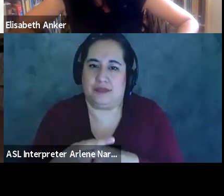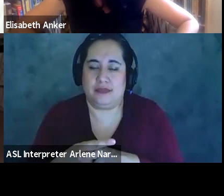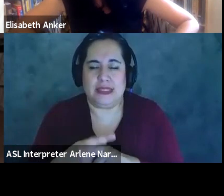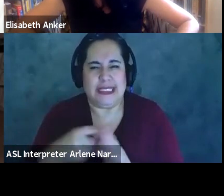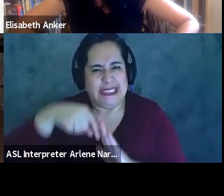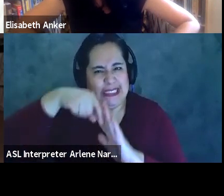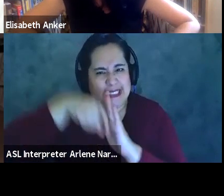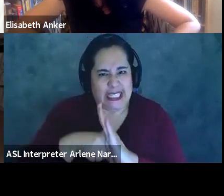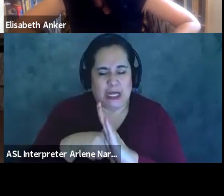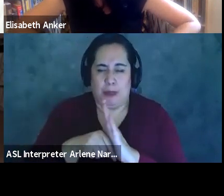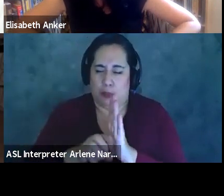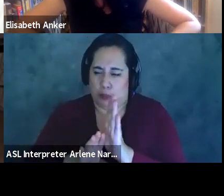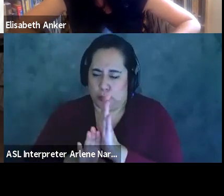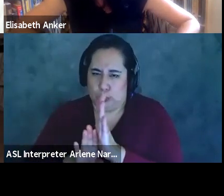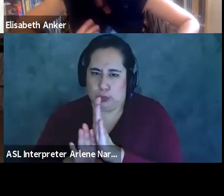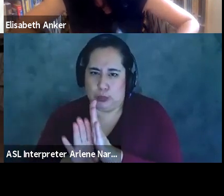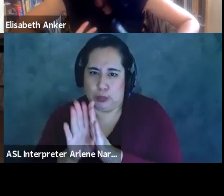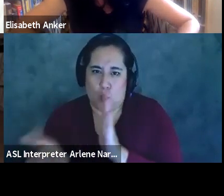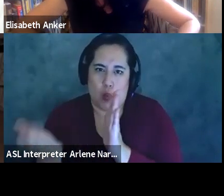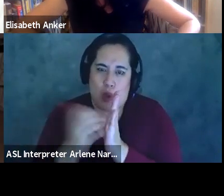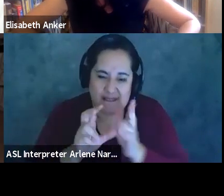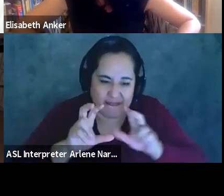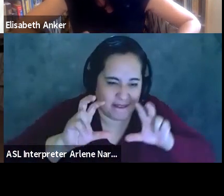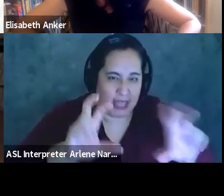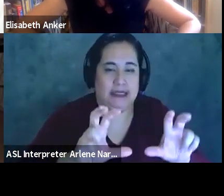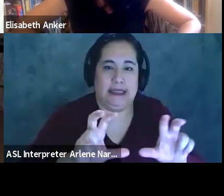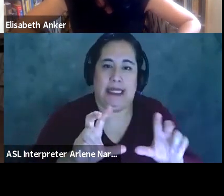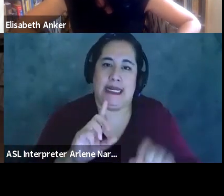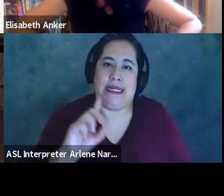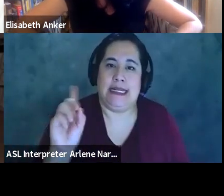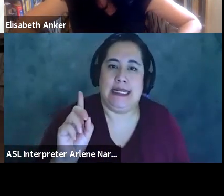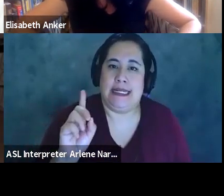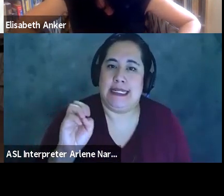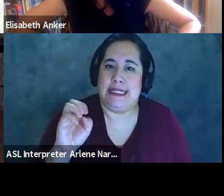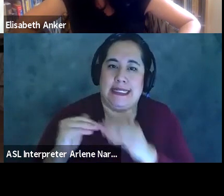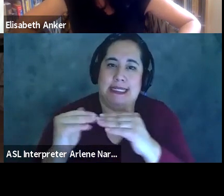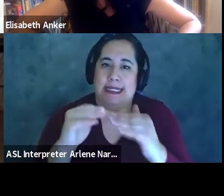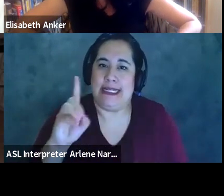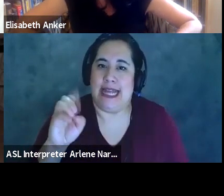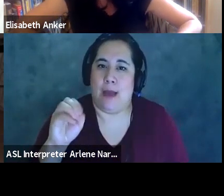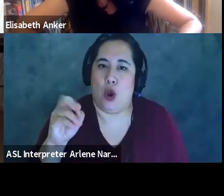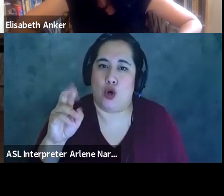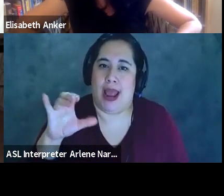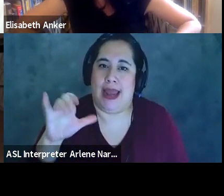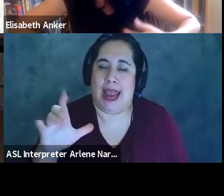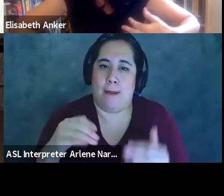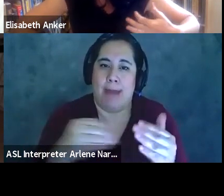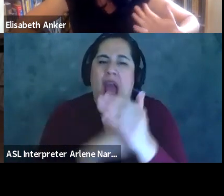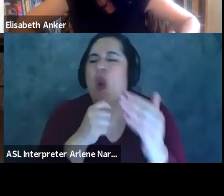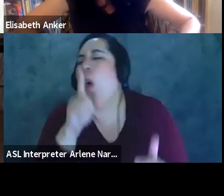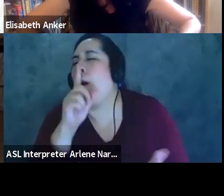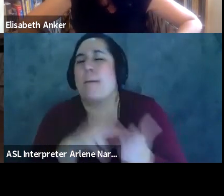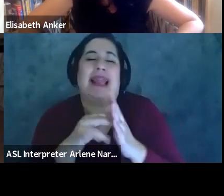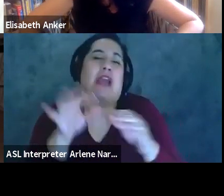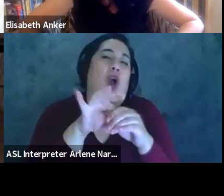deep rise in reinvestment in democratic power. And I don't mean democratic in like the facile way of just like voting or,